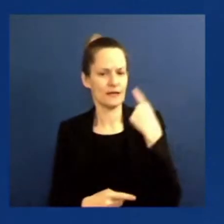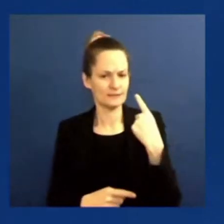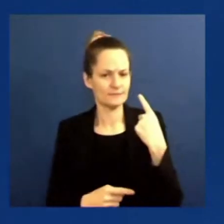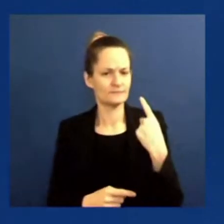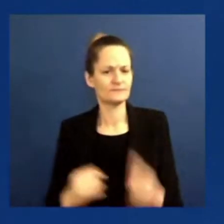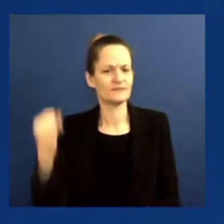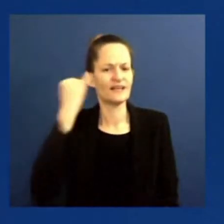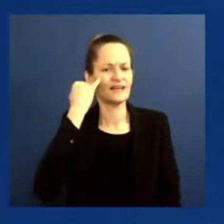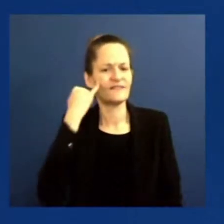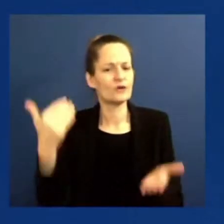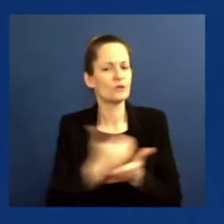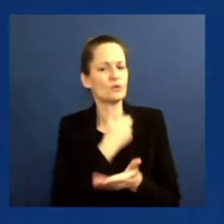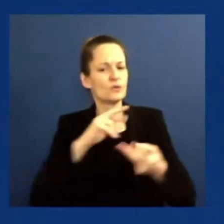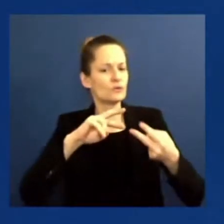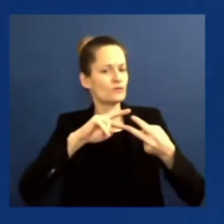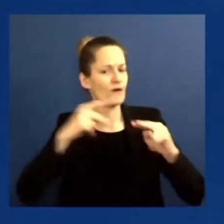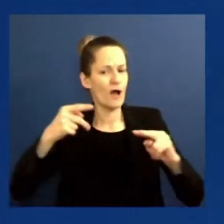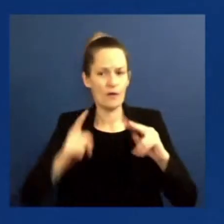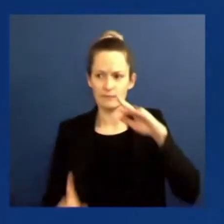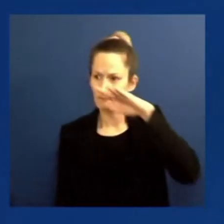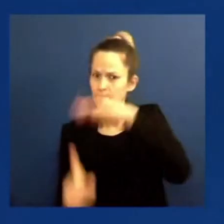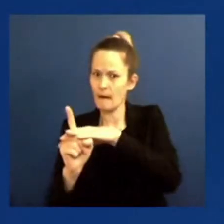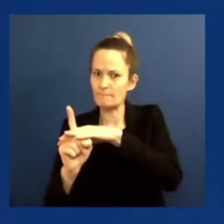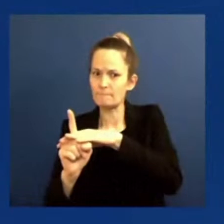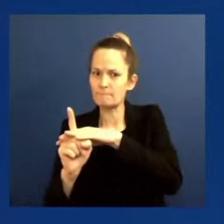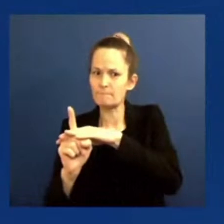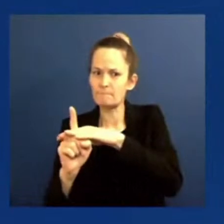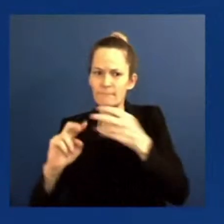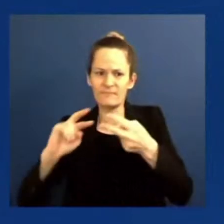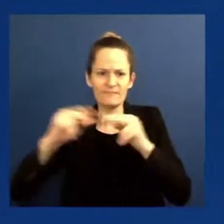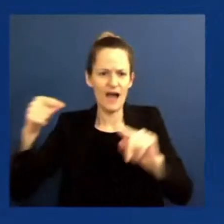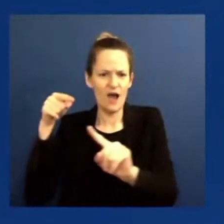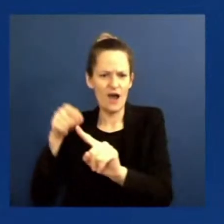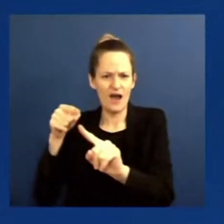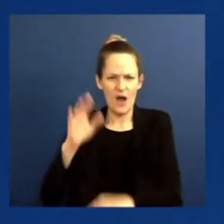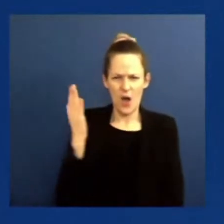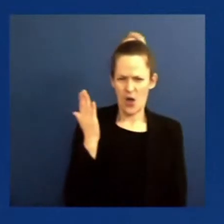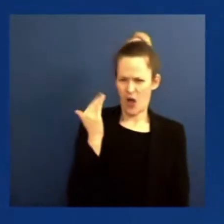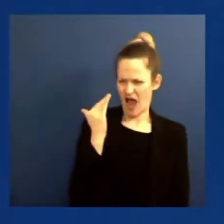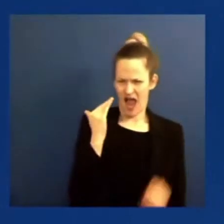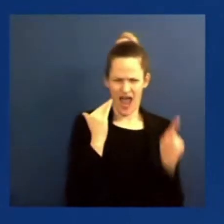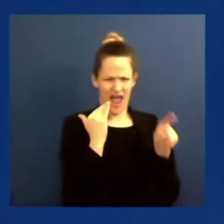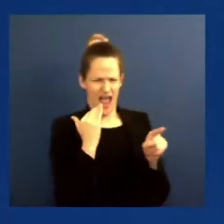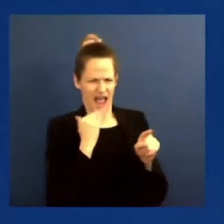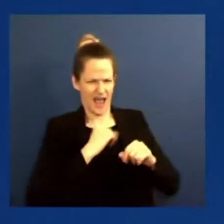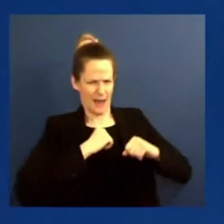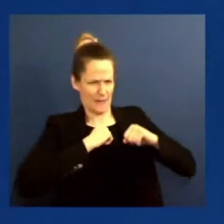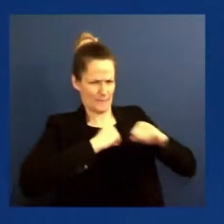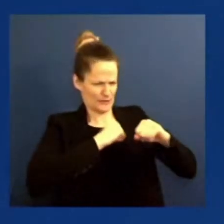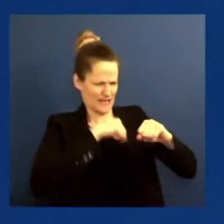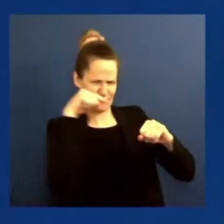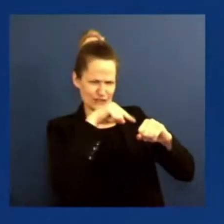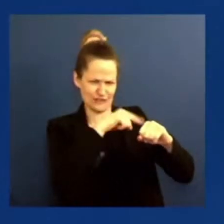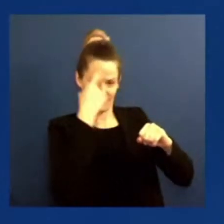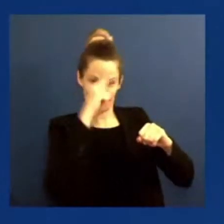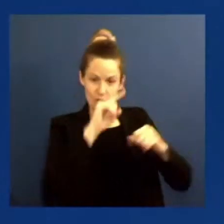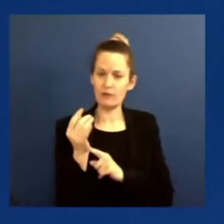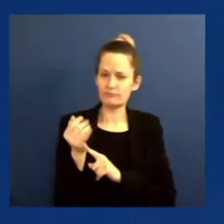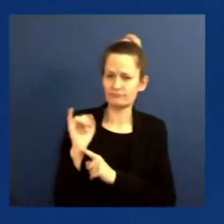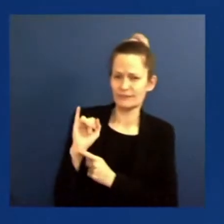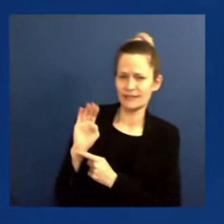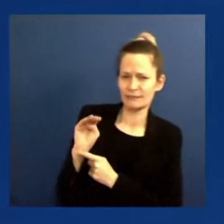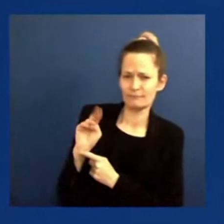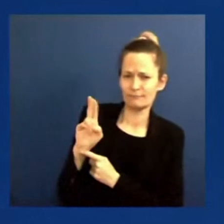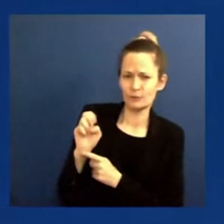arise, why do immune protection against infection diminish much more so than does protection against severe